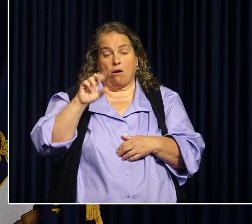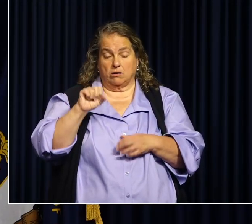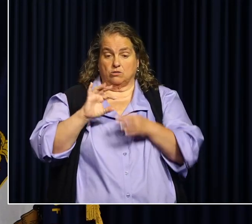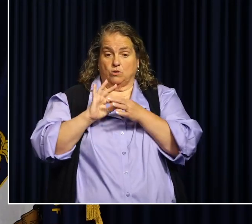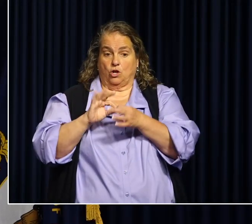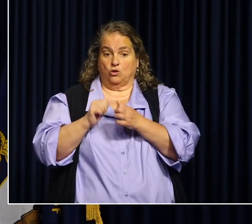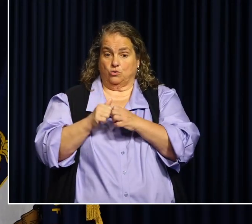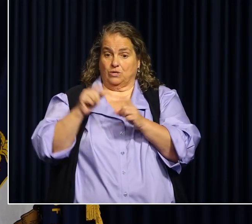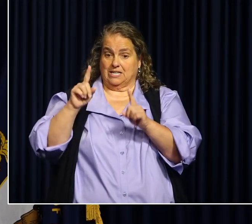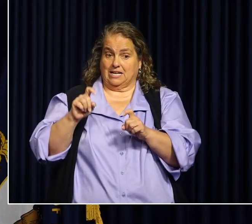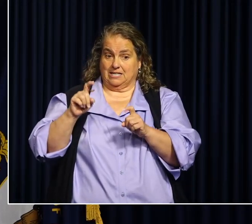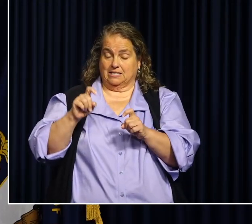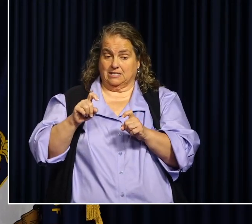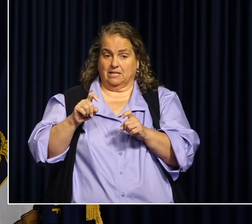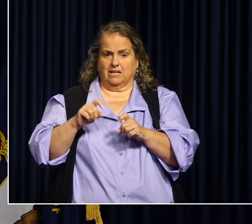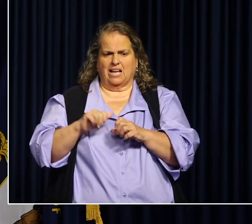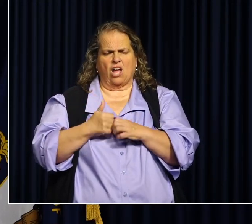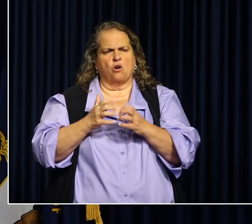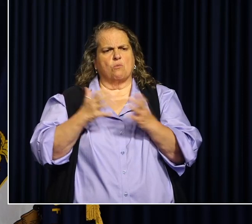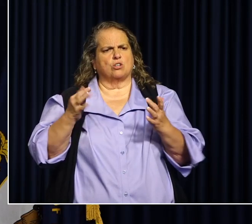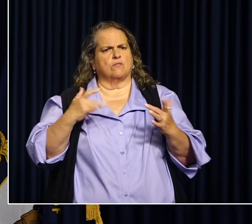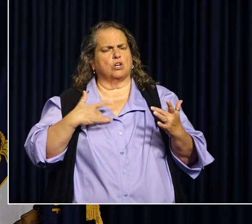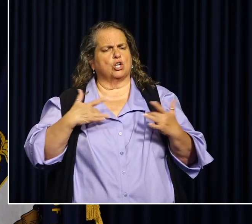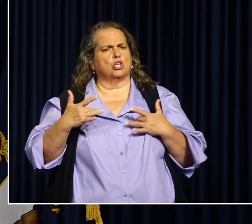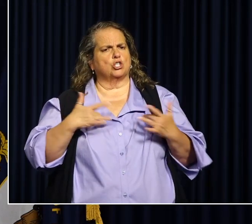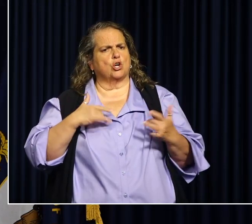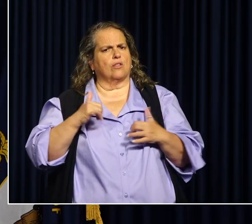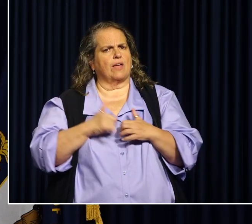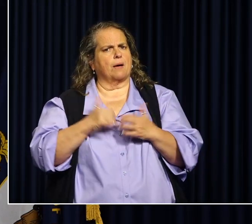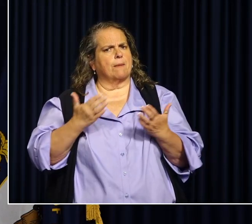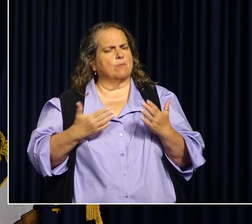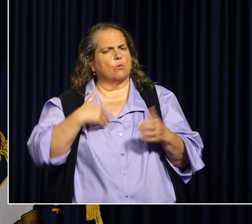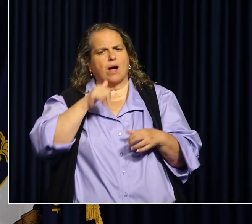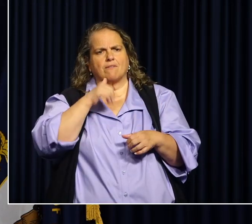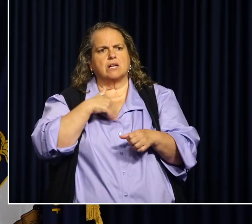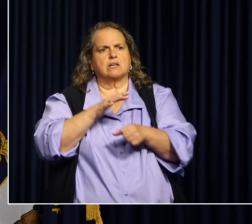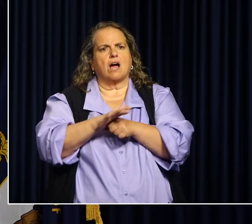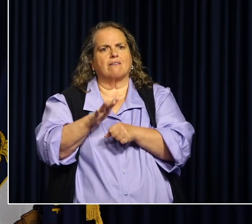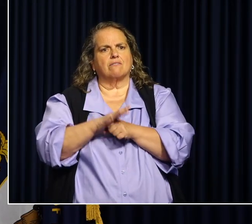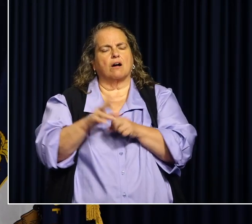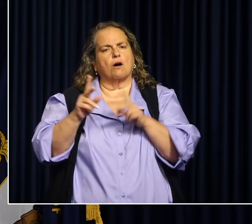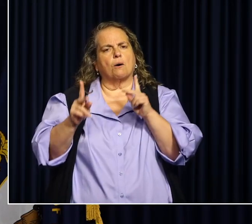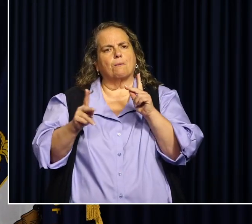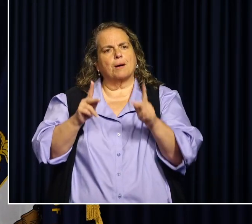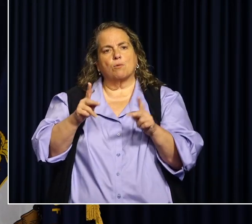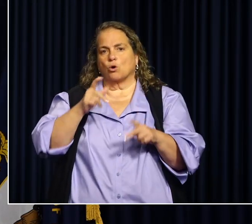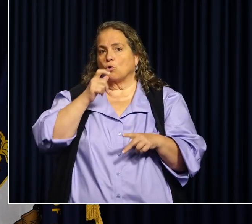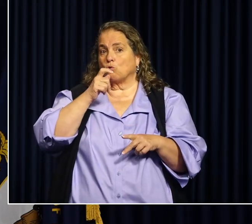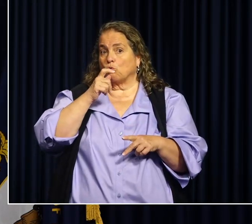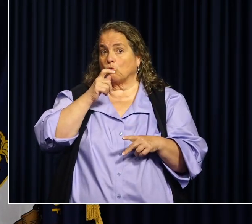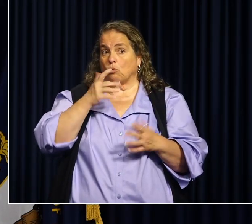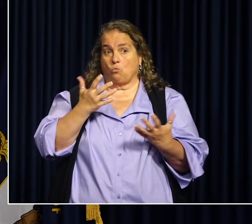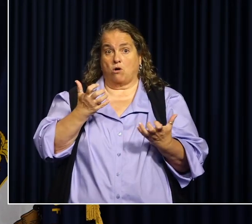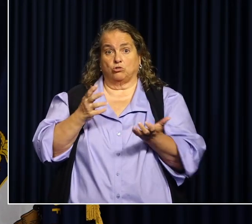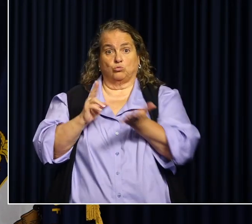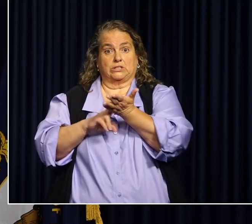many need to hit, how much of a concern is it that there might not be enough people actually signing up for testing or showing up for